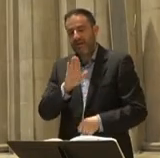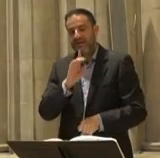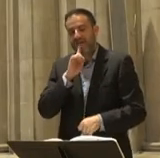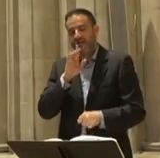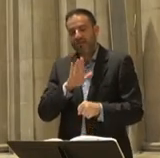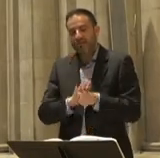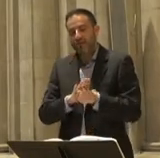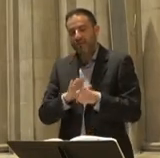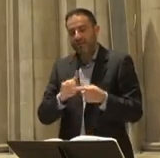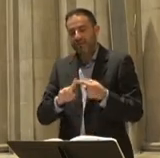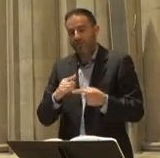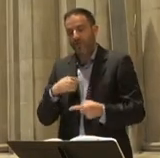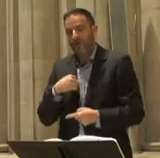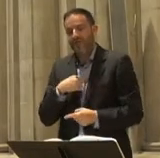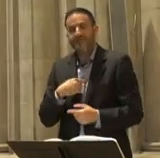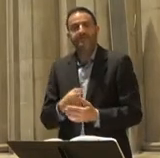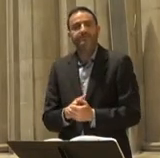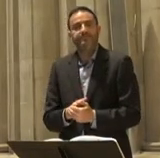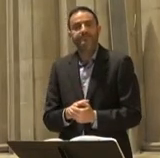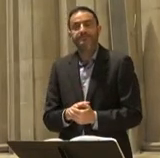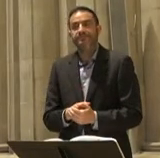us.